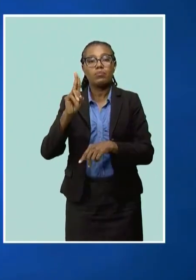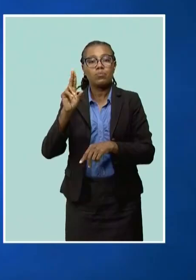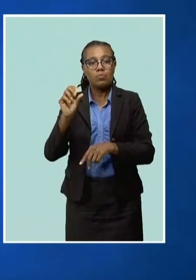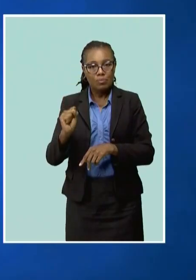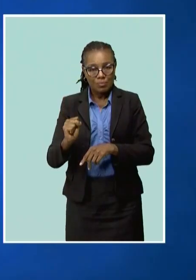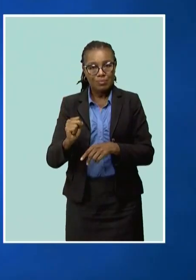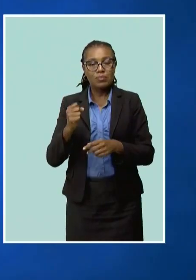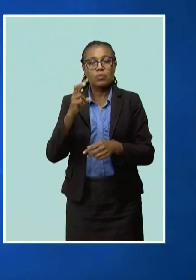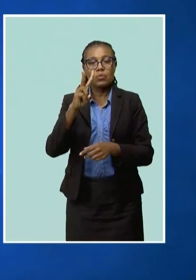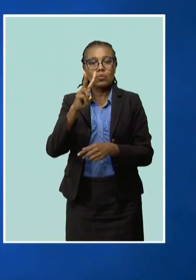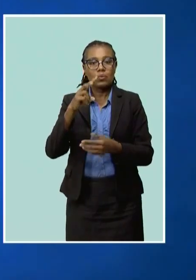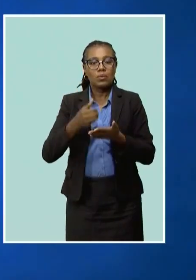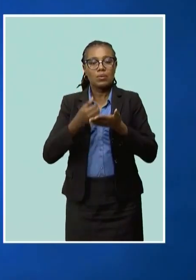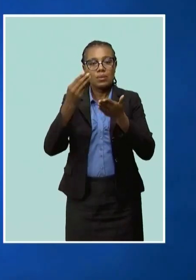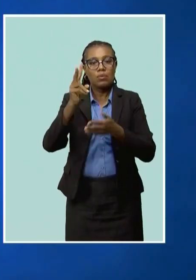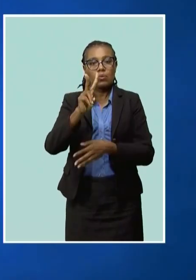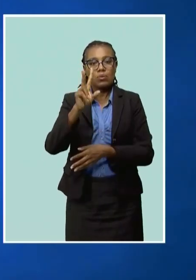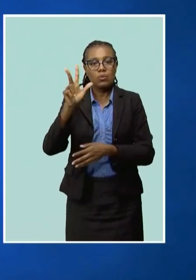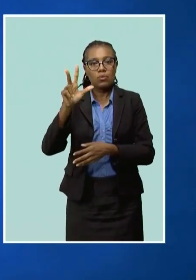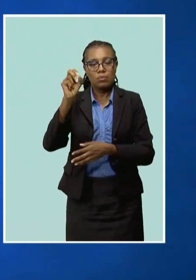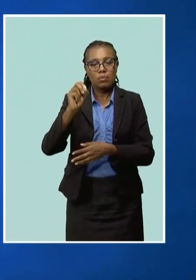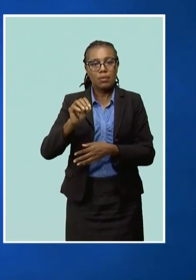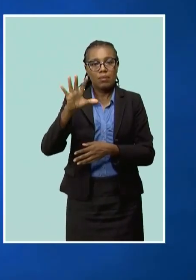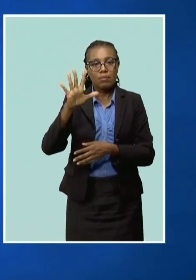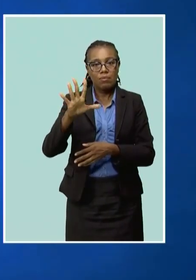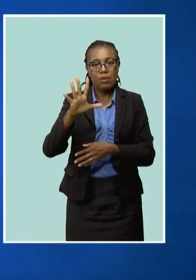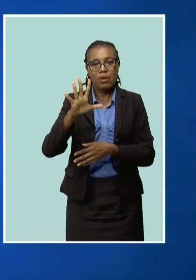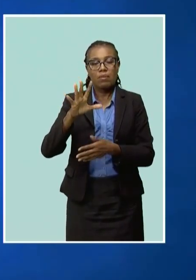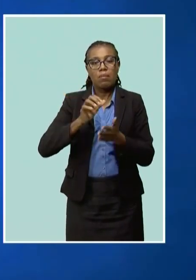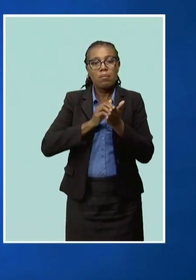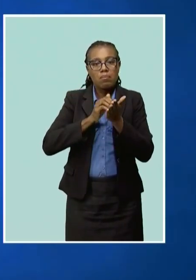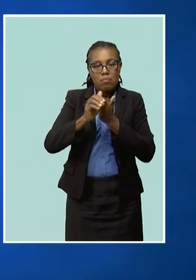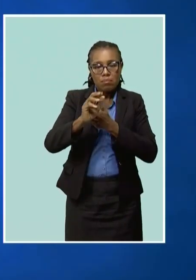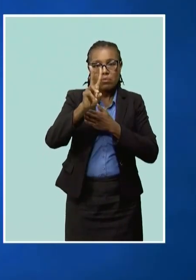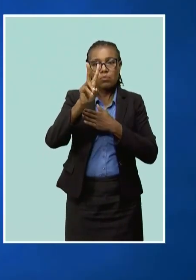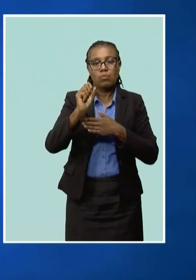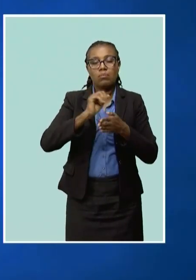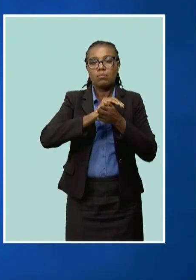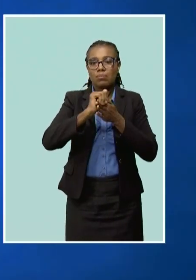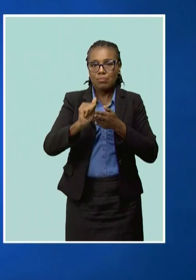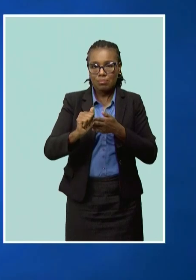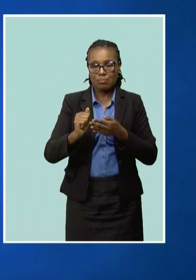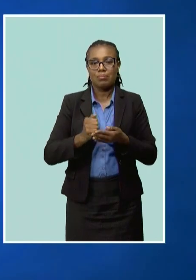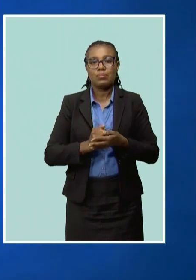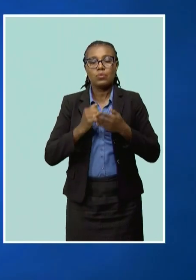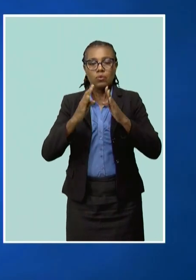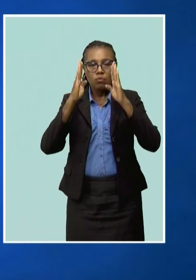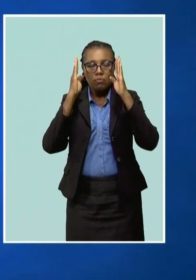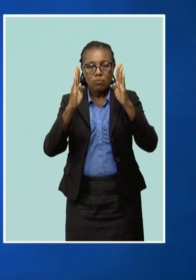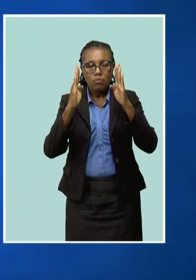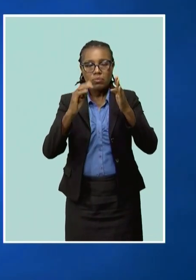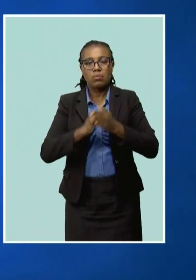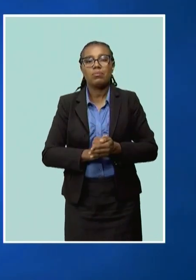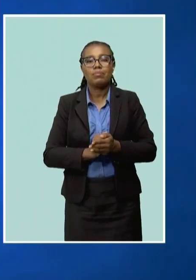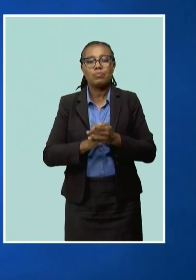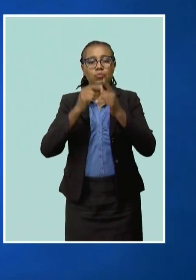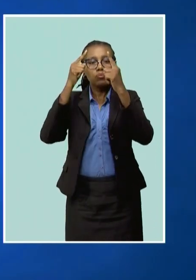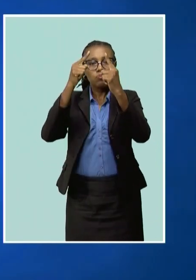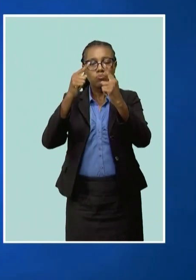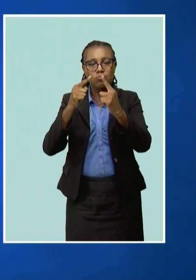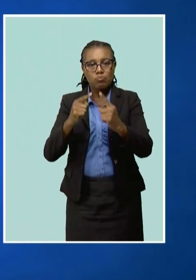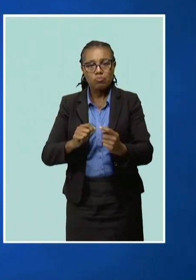providing $23.5 million to collaboratively address key climate challenges with